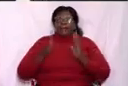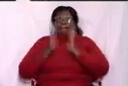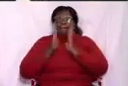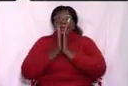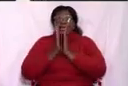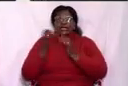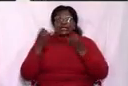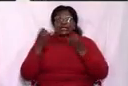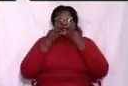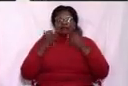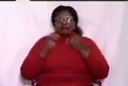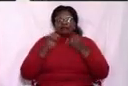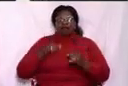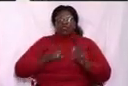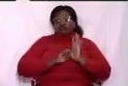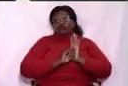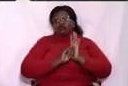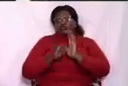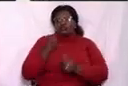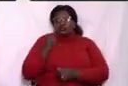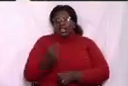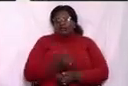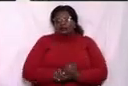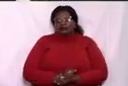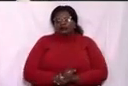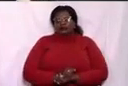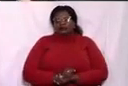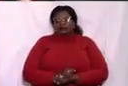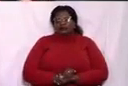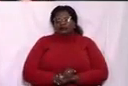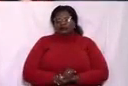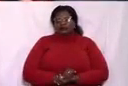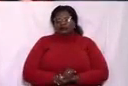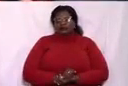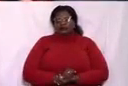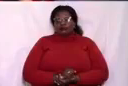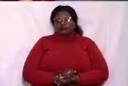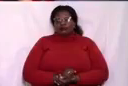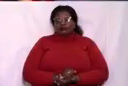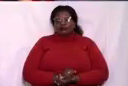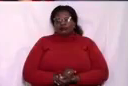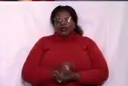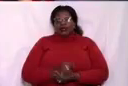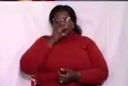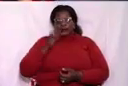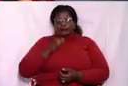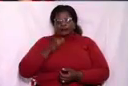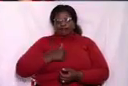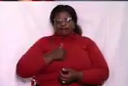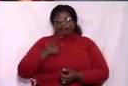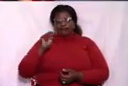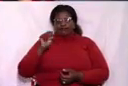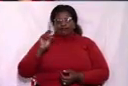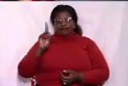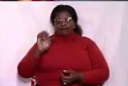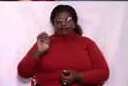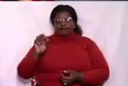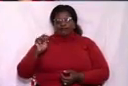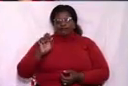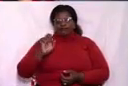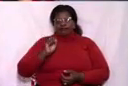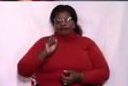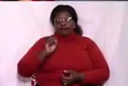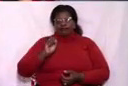about yourself and what you do. Okay, my name is Ndeshi Fikameni. I'm a female